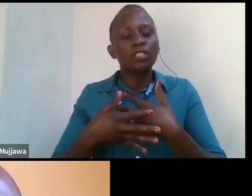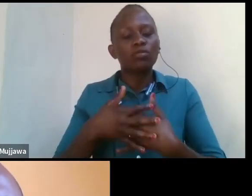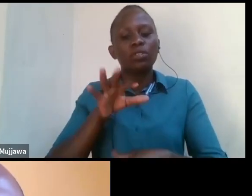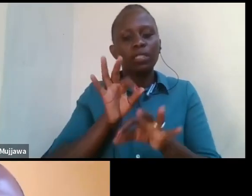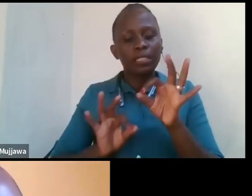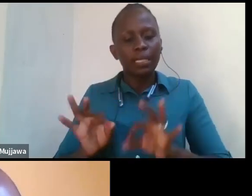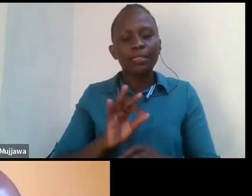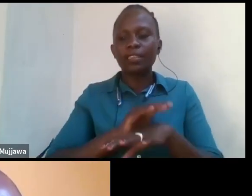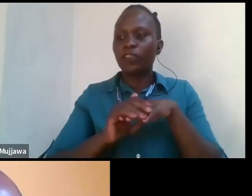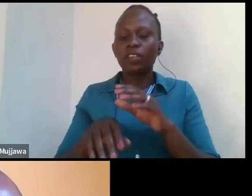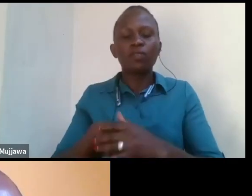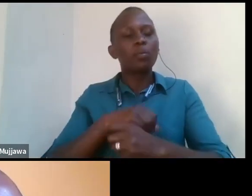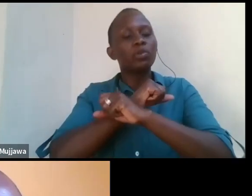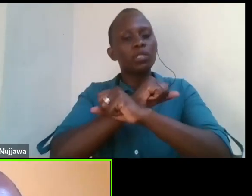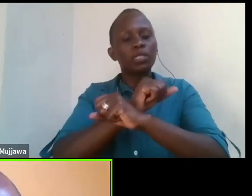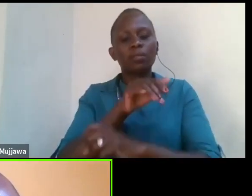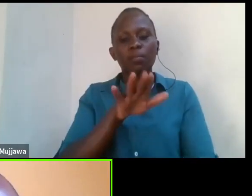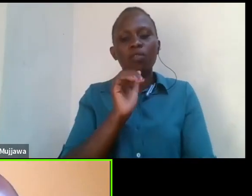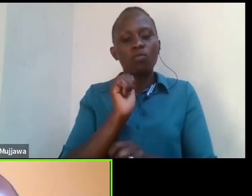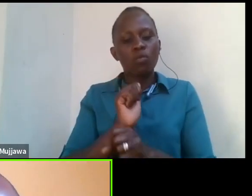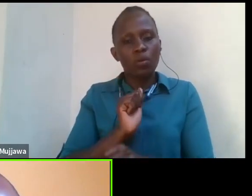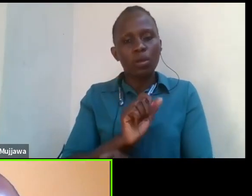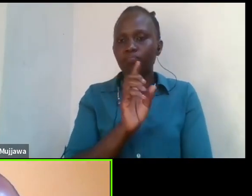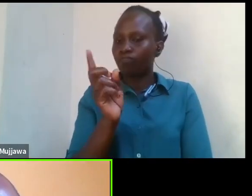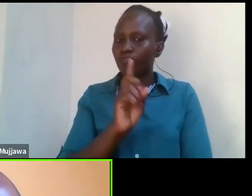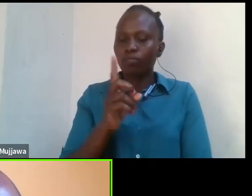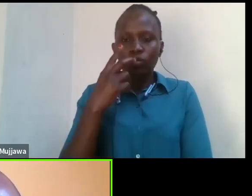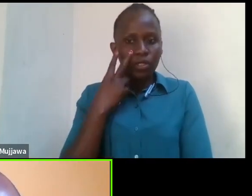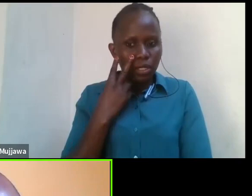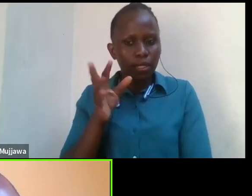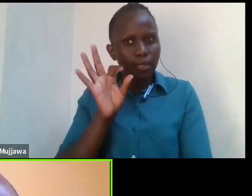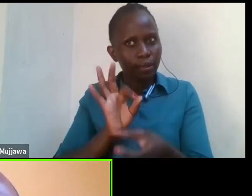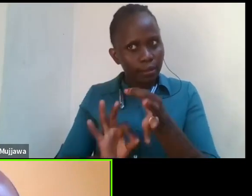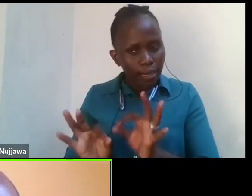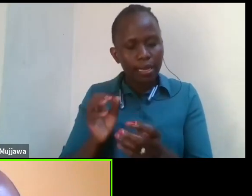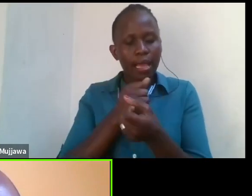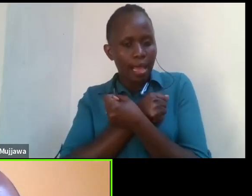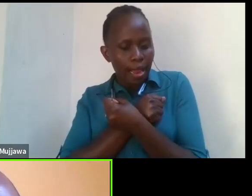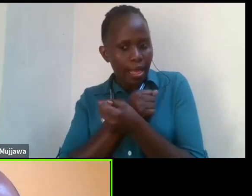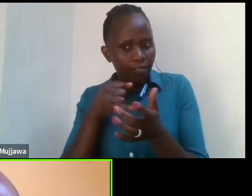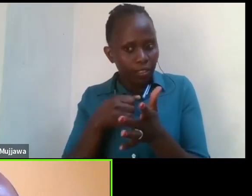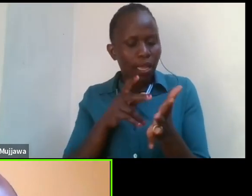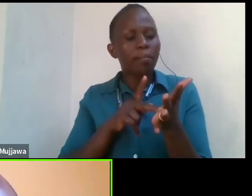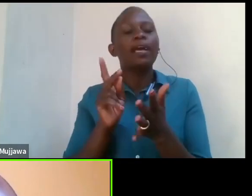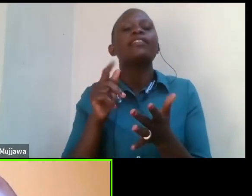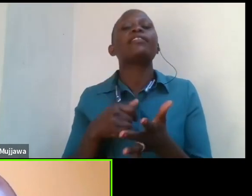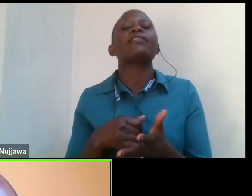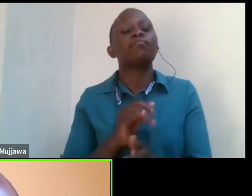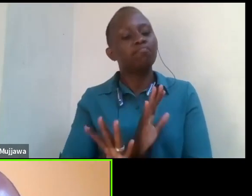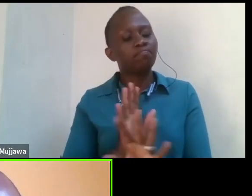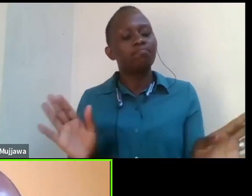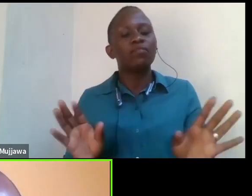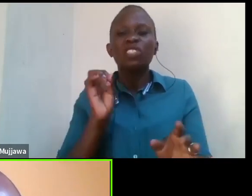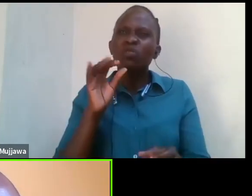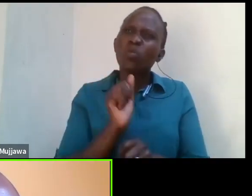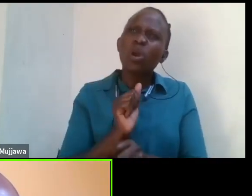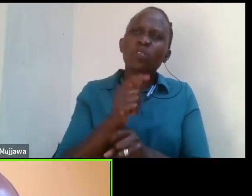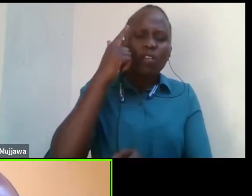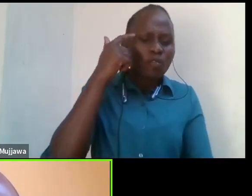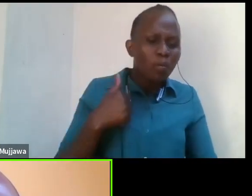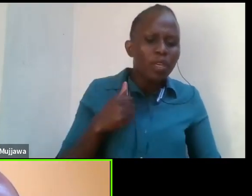protect the functionality. So it's only, I look at this design, I've liked it, I buy it. Whether it works for me, if it doesn't